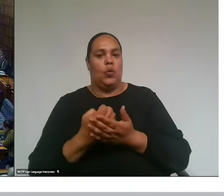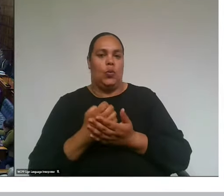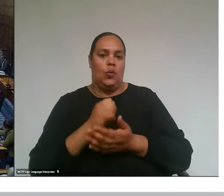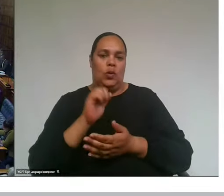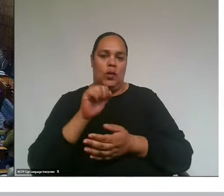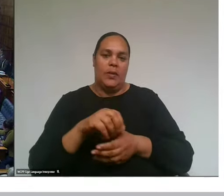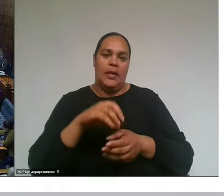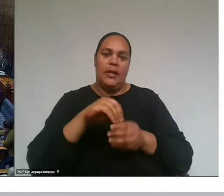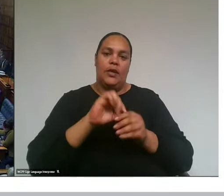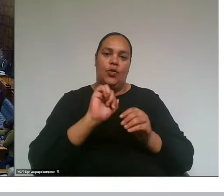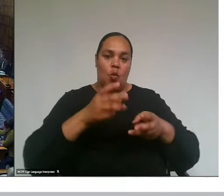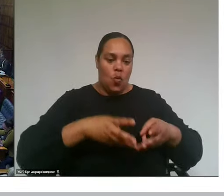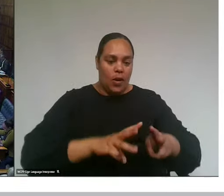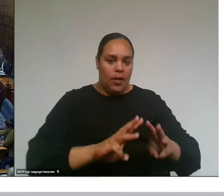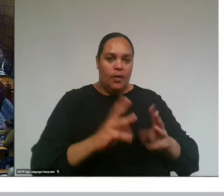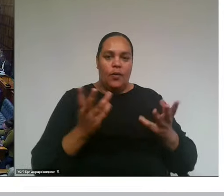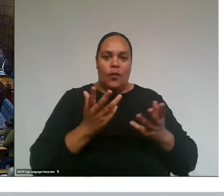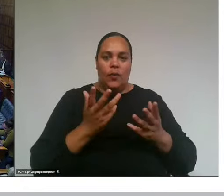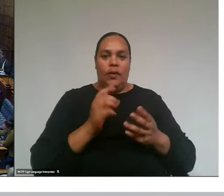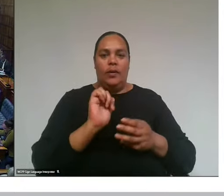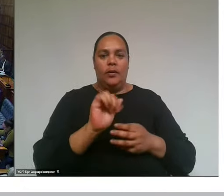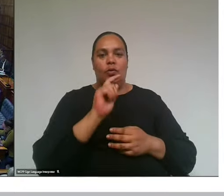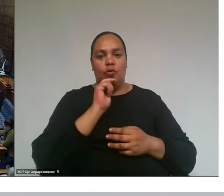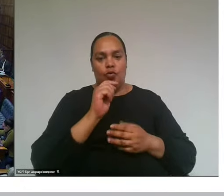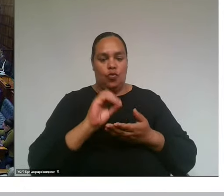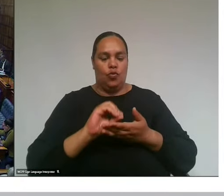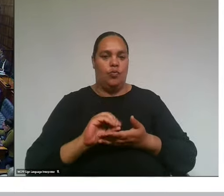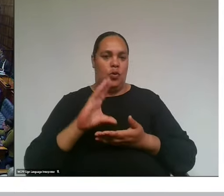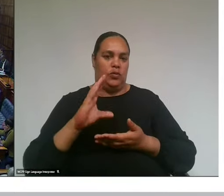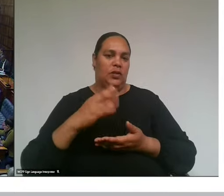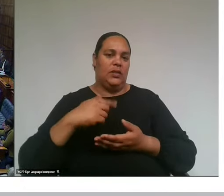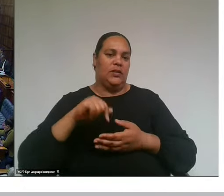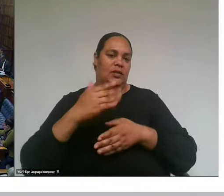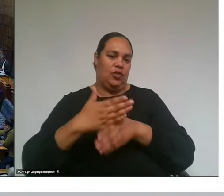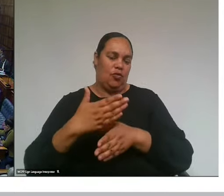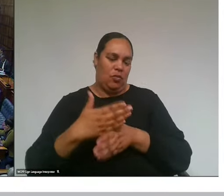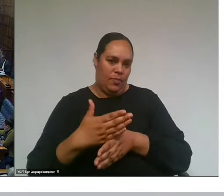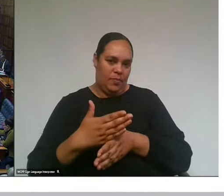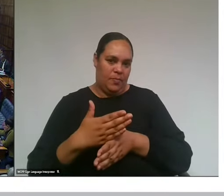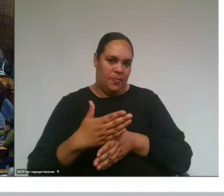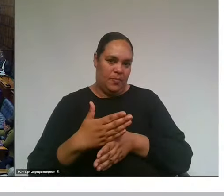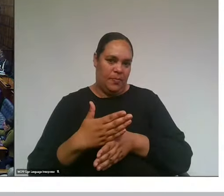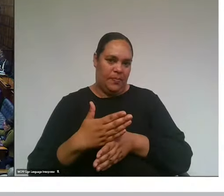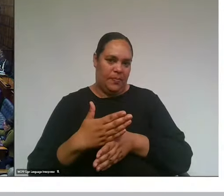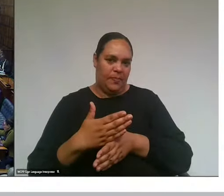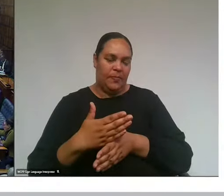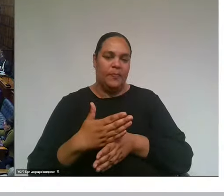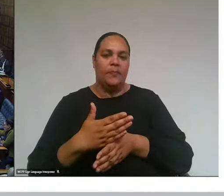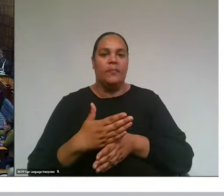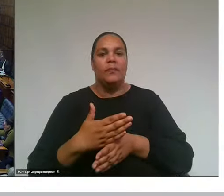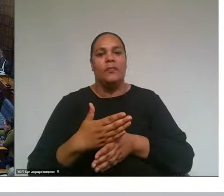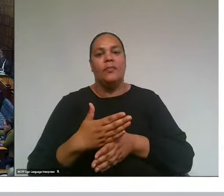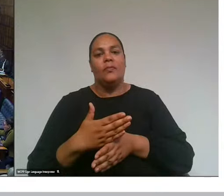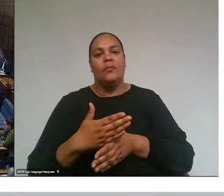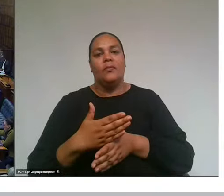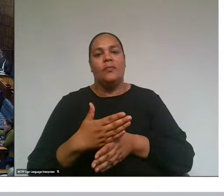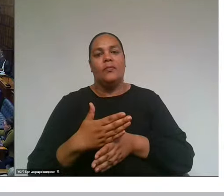in a in a way that actually bolsters jobs uh there